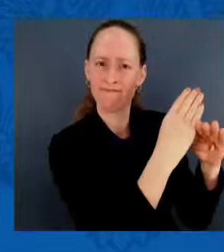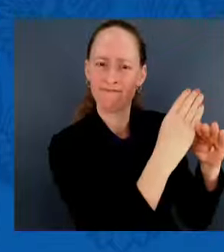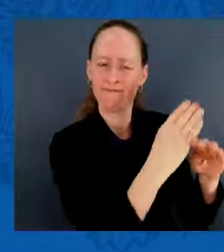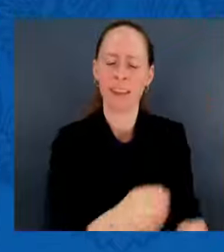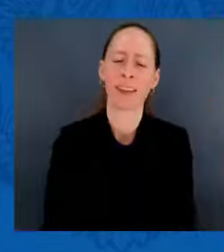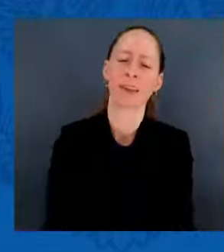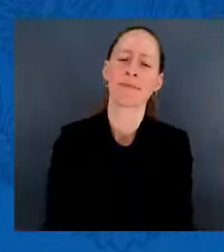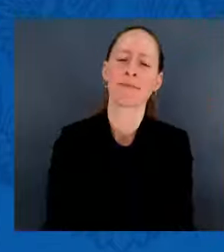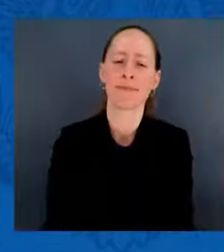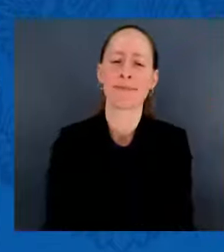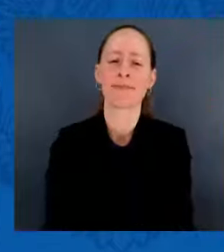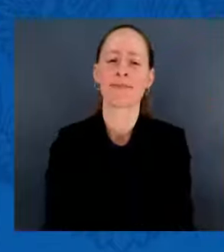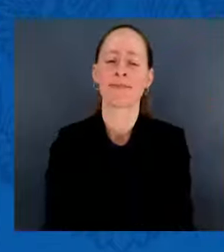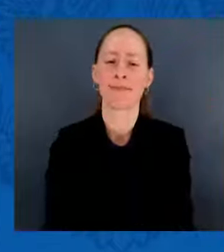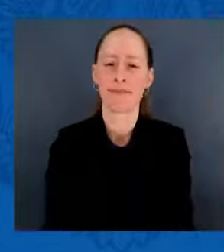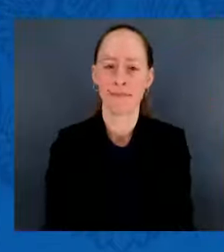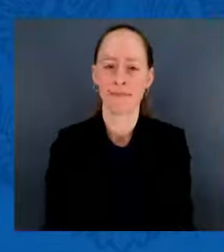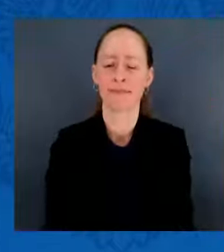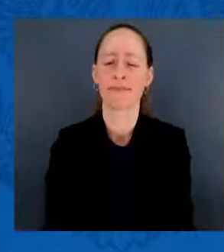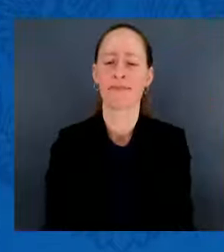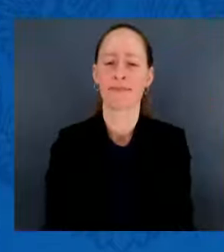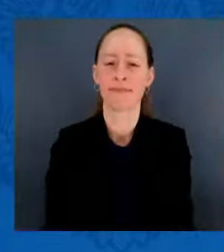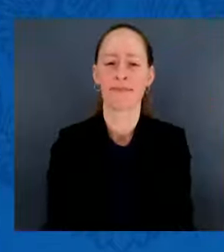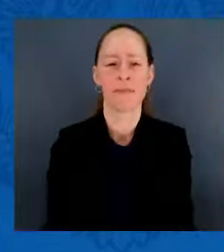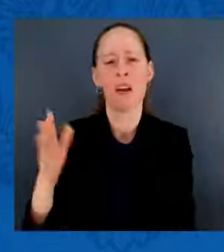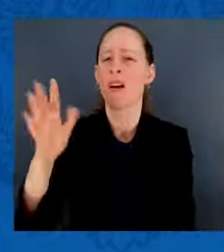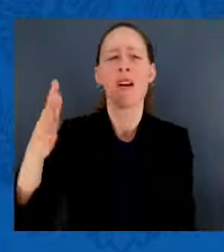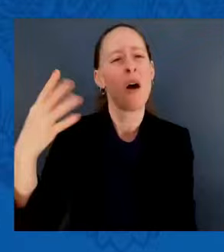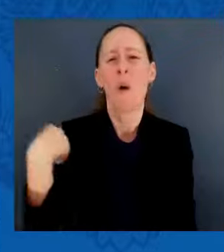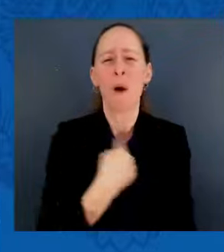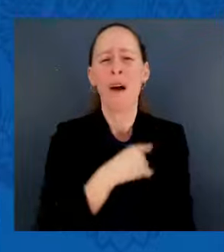We will not bow down.